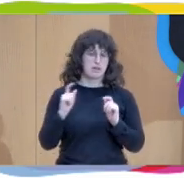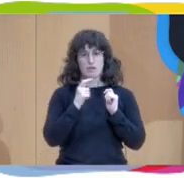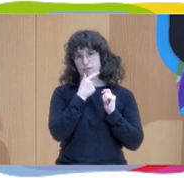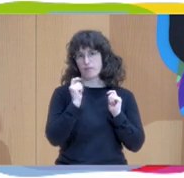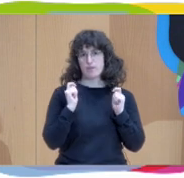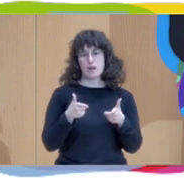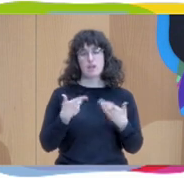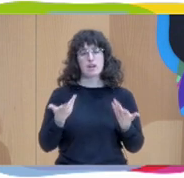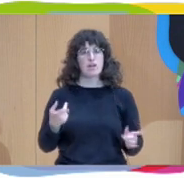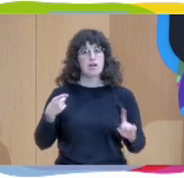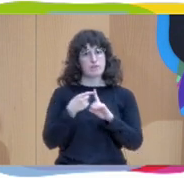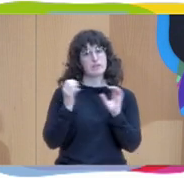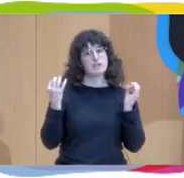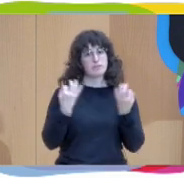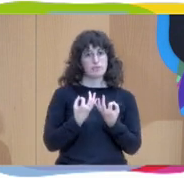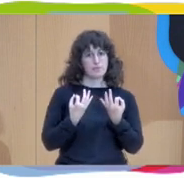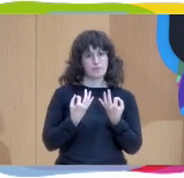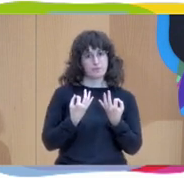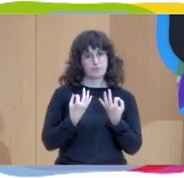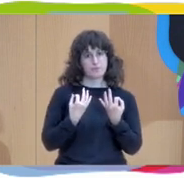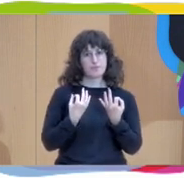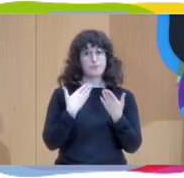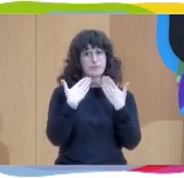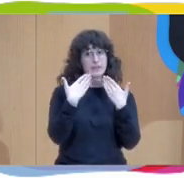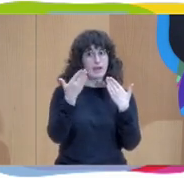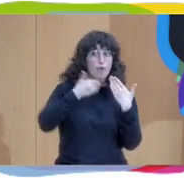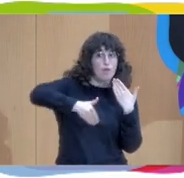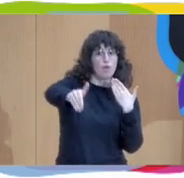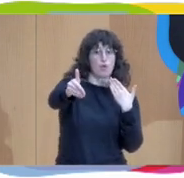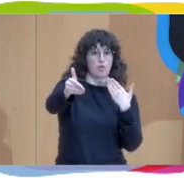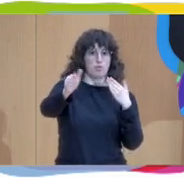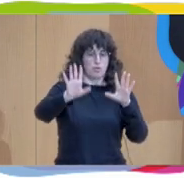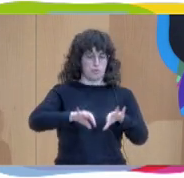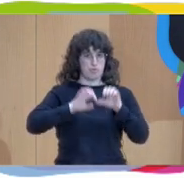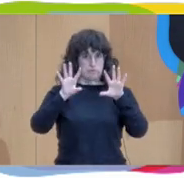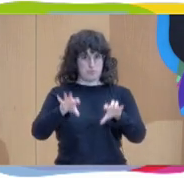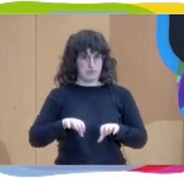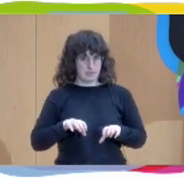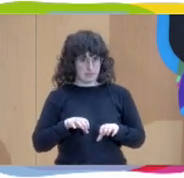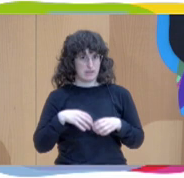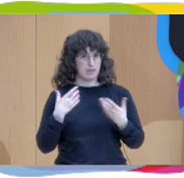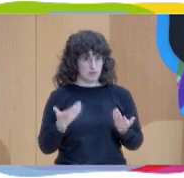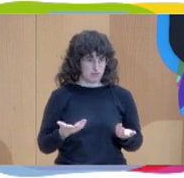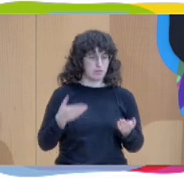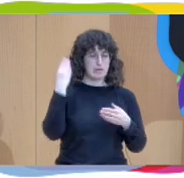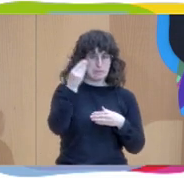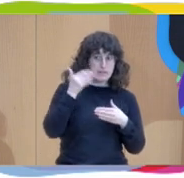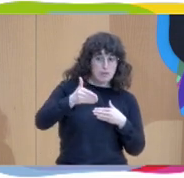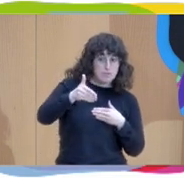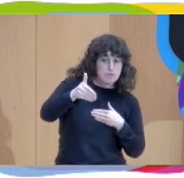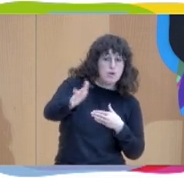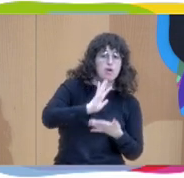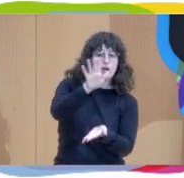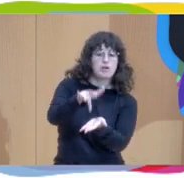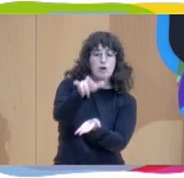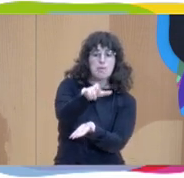in a client case. And when we did all that, then we started to learn what is the dialog